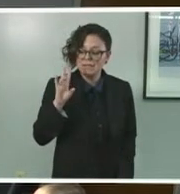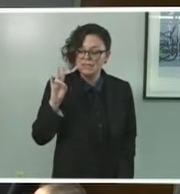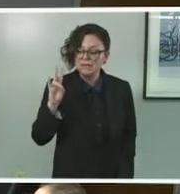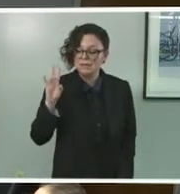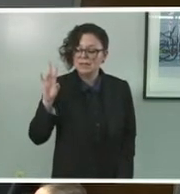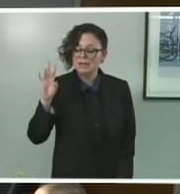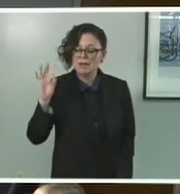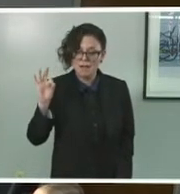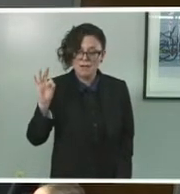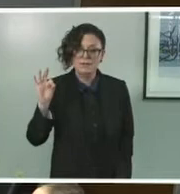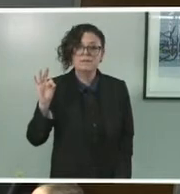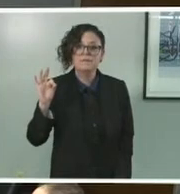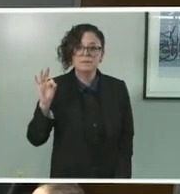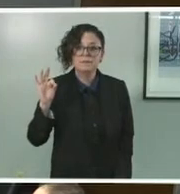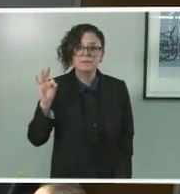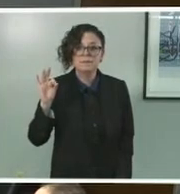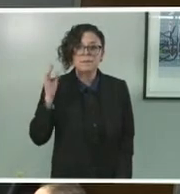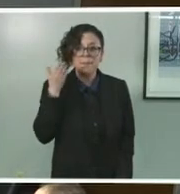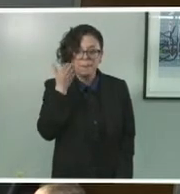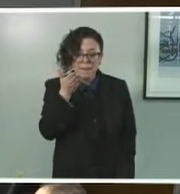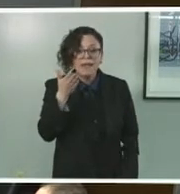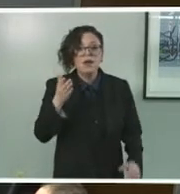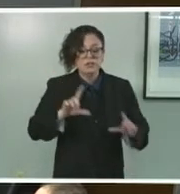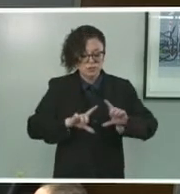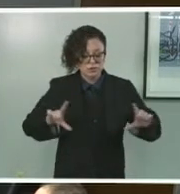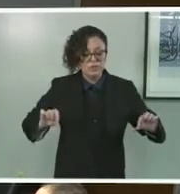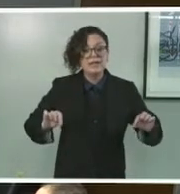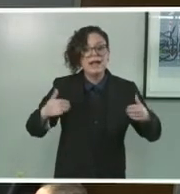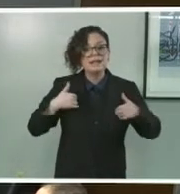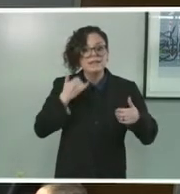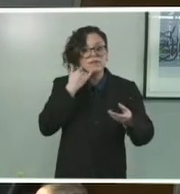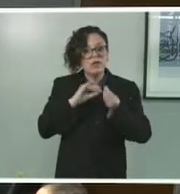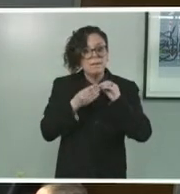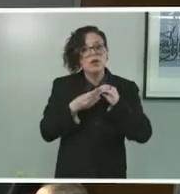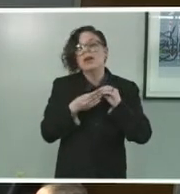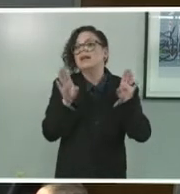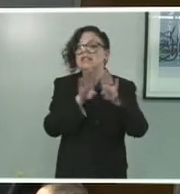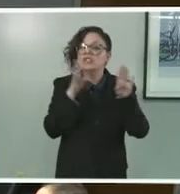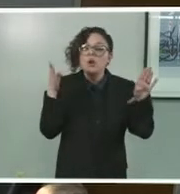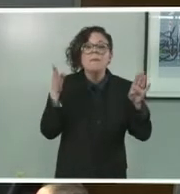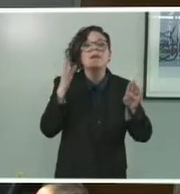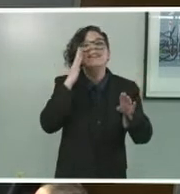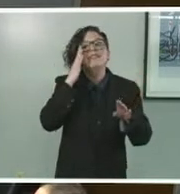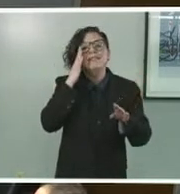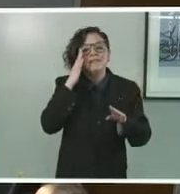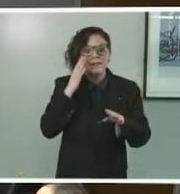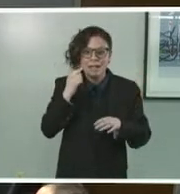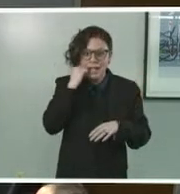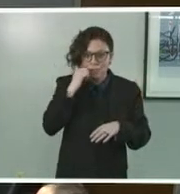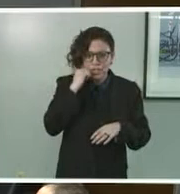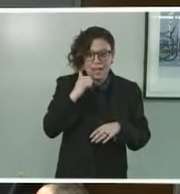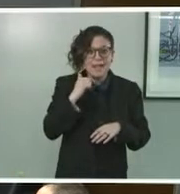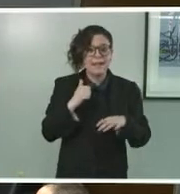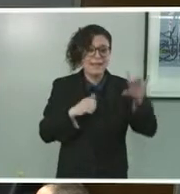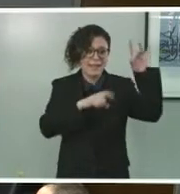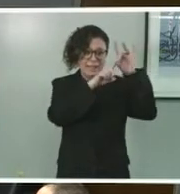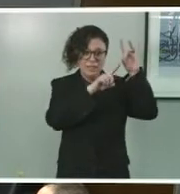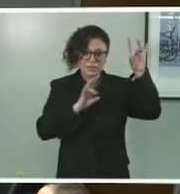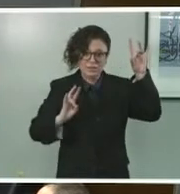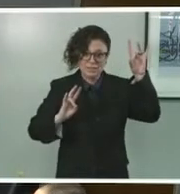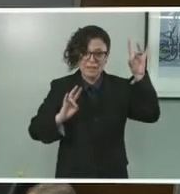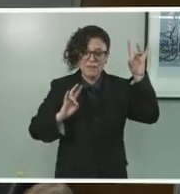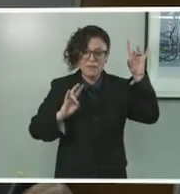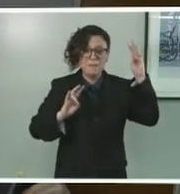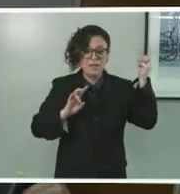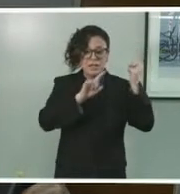207-5779. You see it on the screen. It's open 7 days a week. The hours are there on the screen, 8 to 7 Monday through Friday and 8:30 to